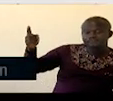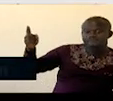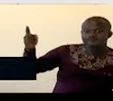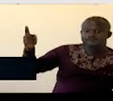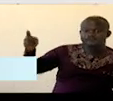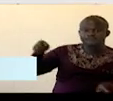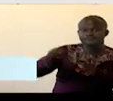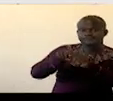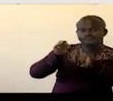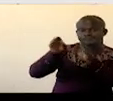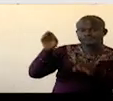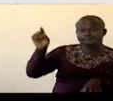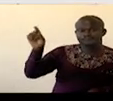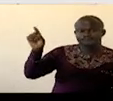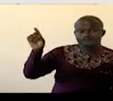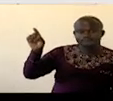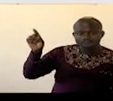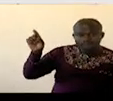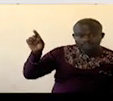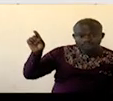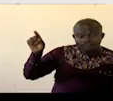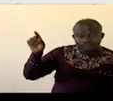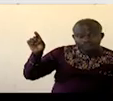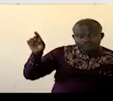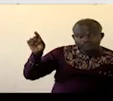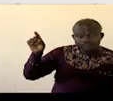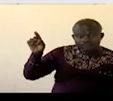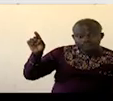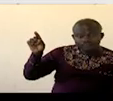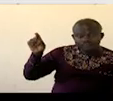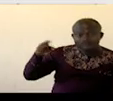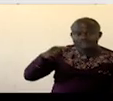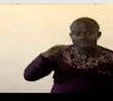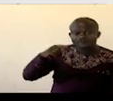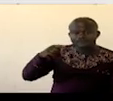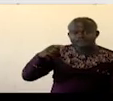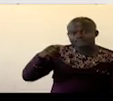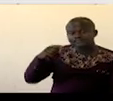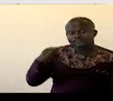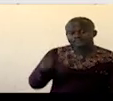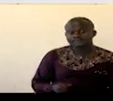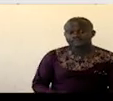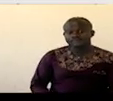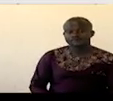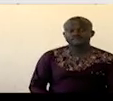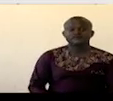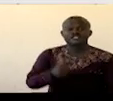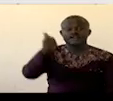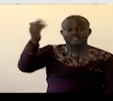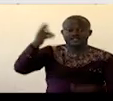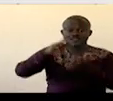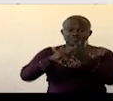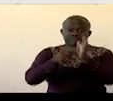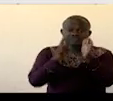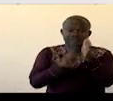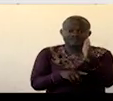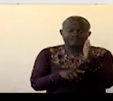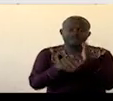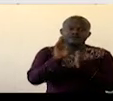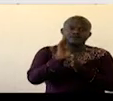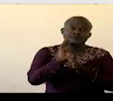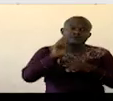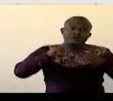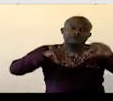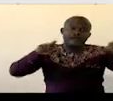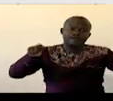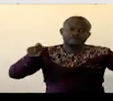new biodegradable pesticides. So it means biodiversity,